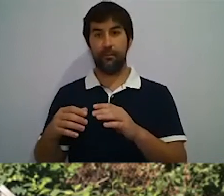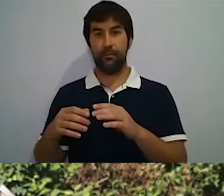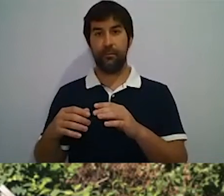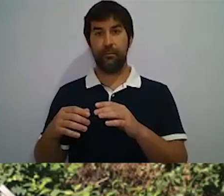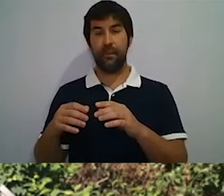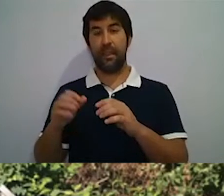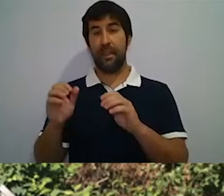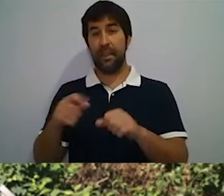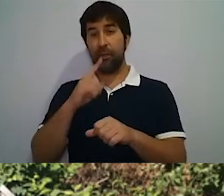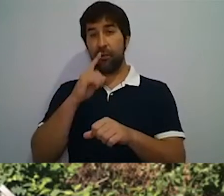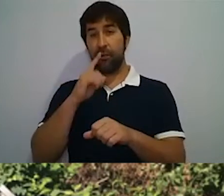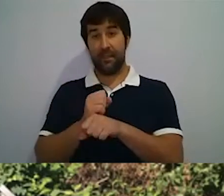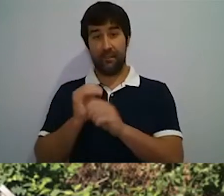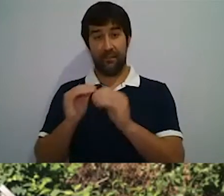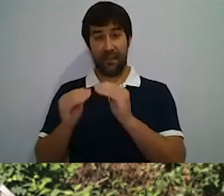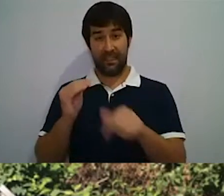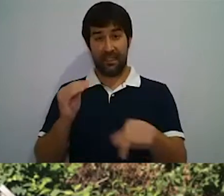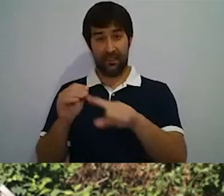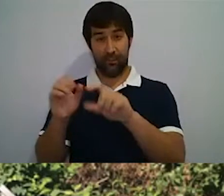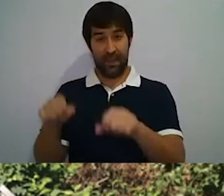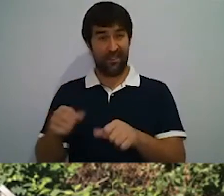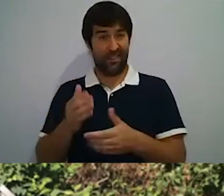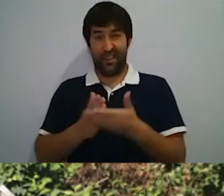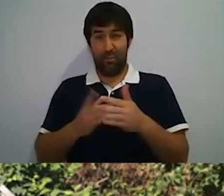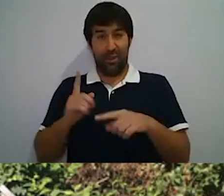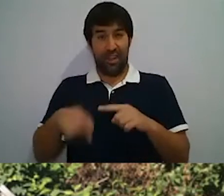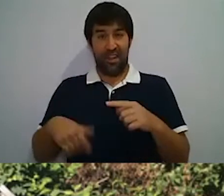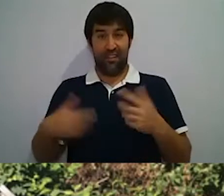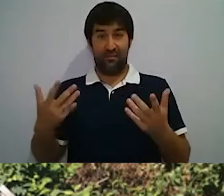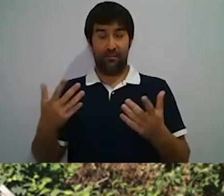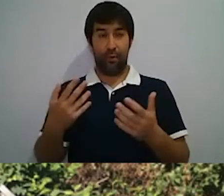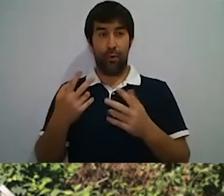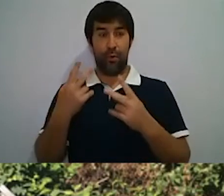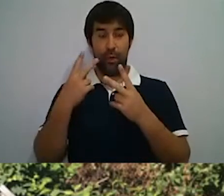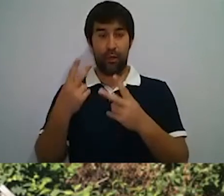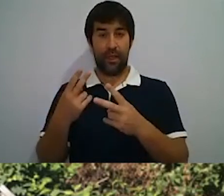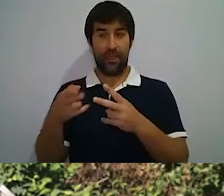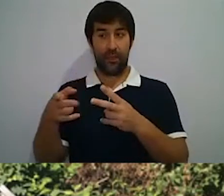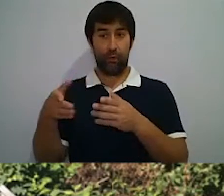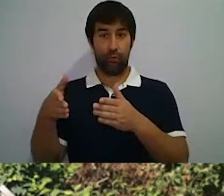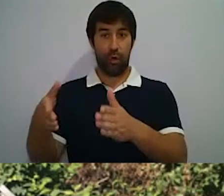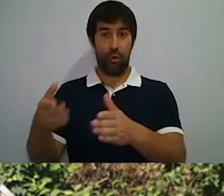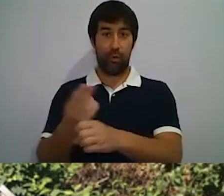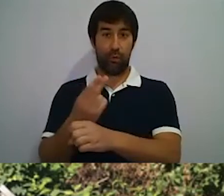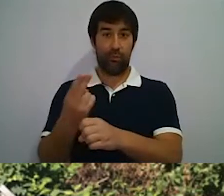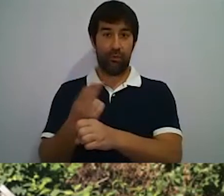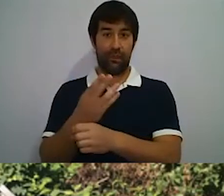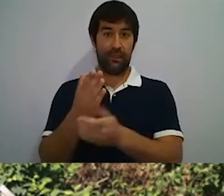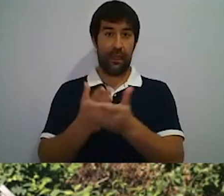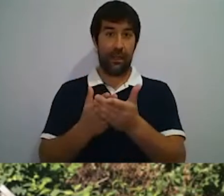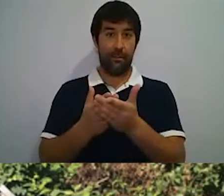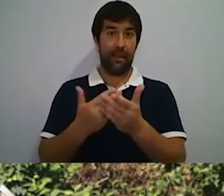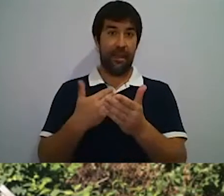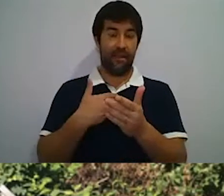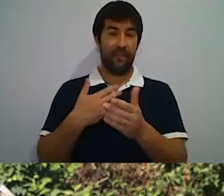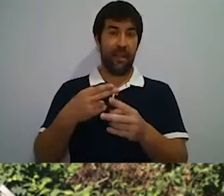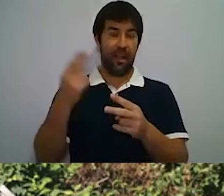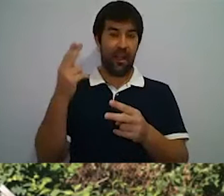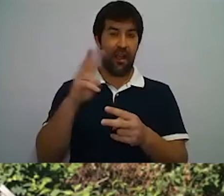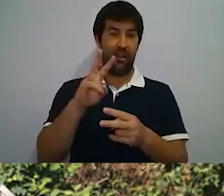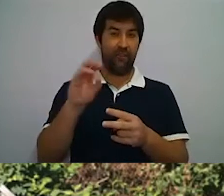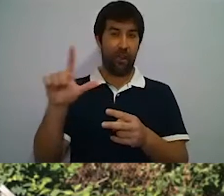implementation. For planning and mobility, this is generally found under the complete streets project category